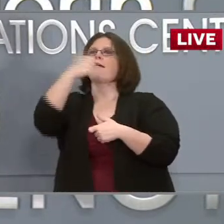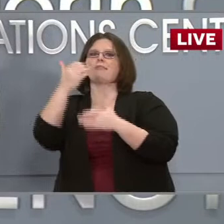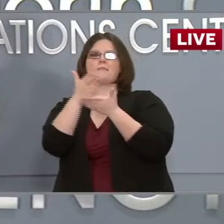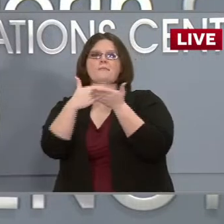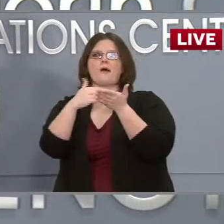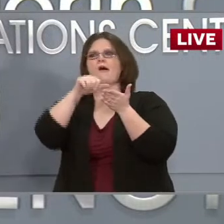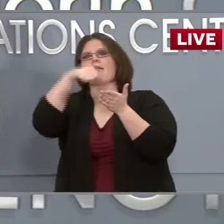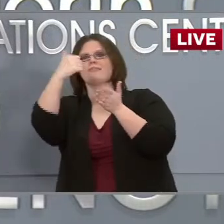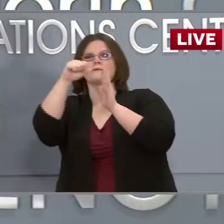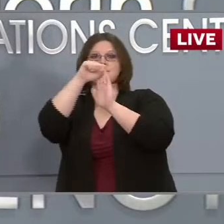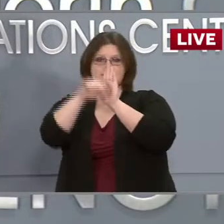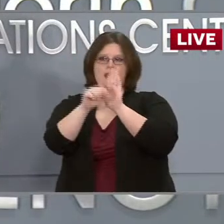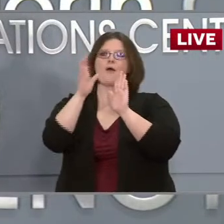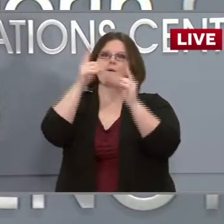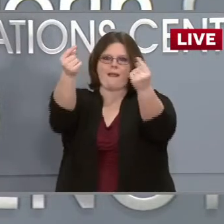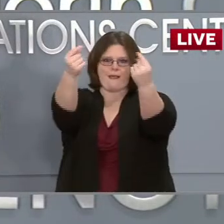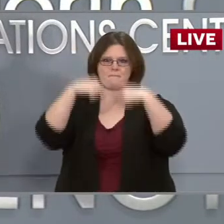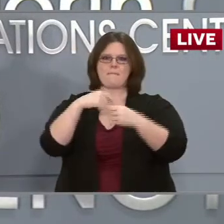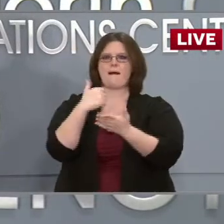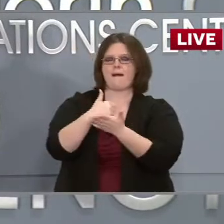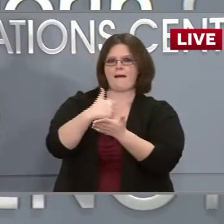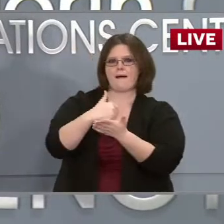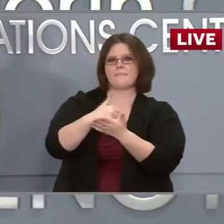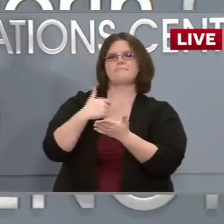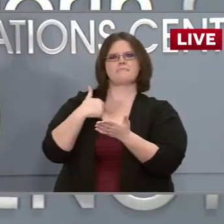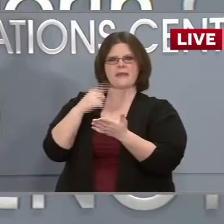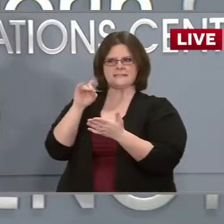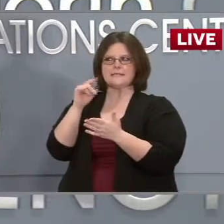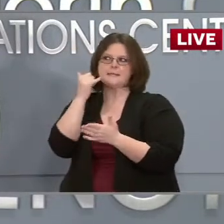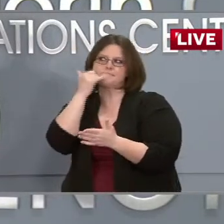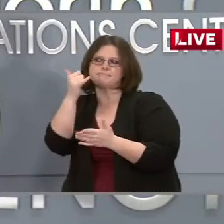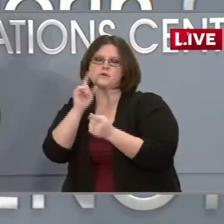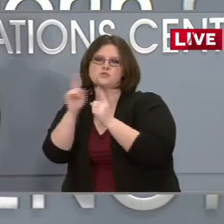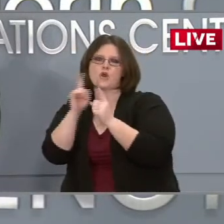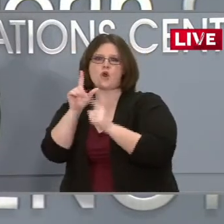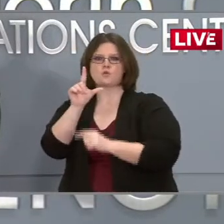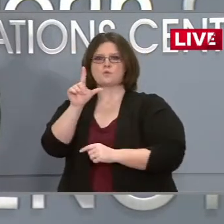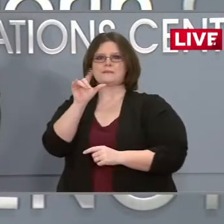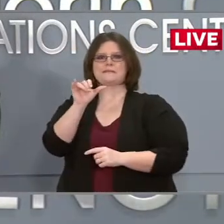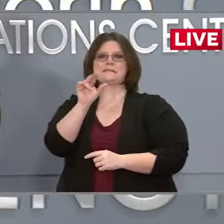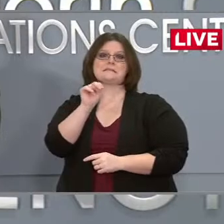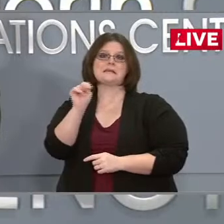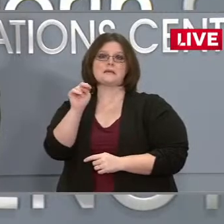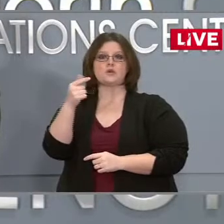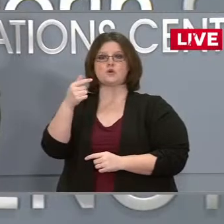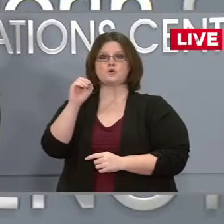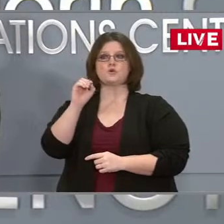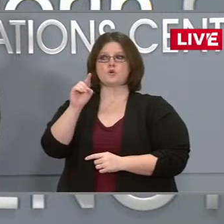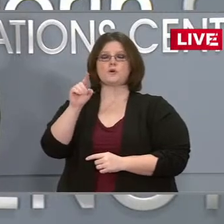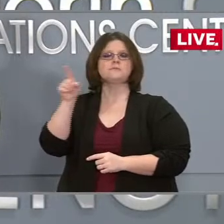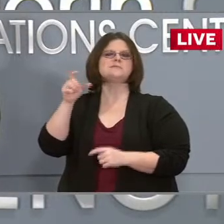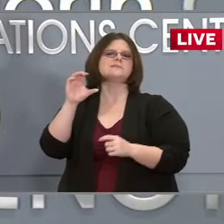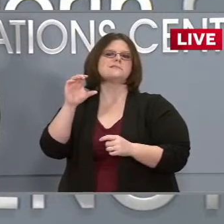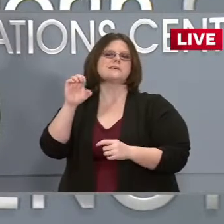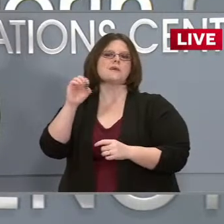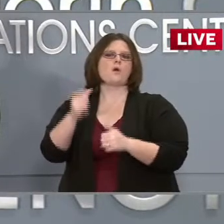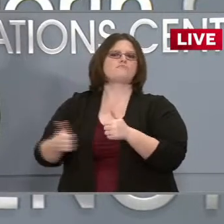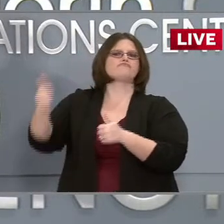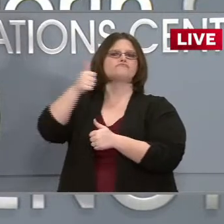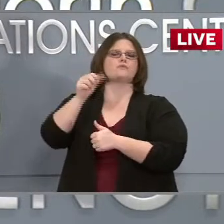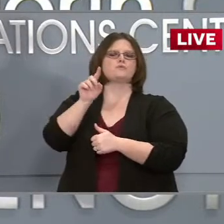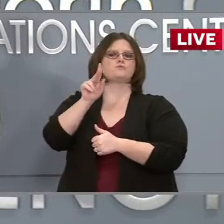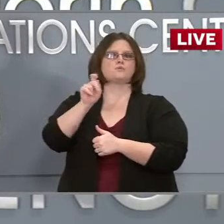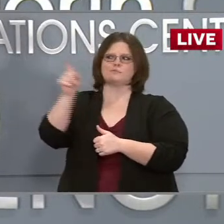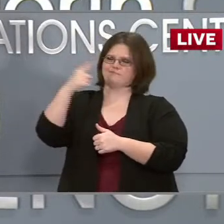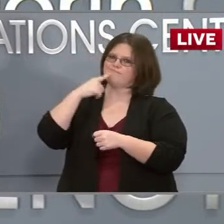I spoke with Duke Energy CEO Lynn Good this morning and she's promised to activate 10,000 people to deal with this.